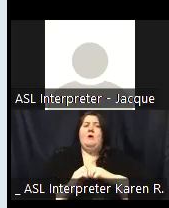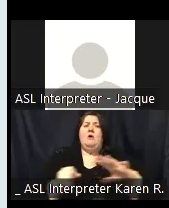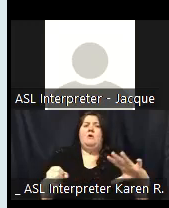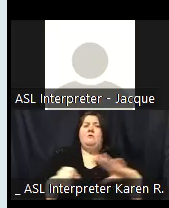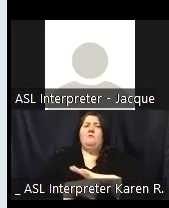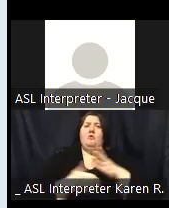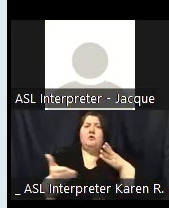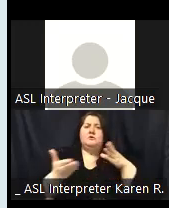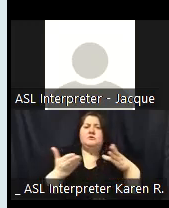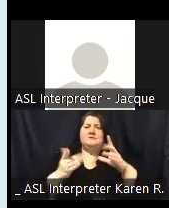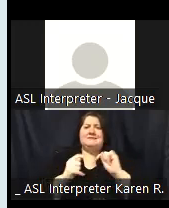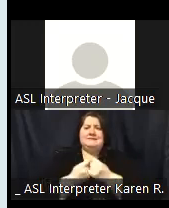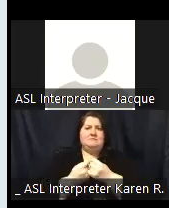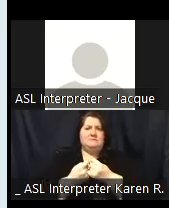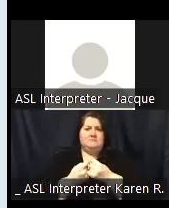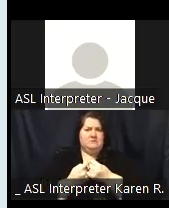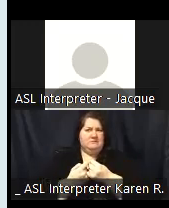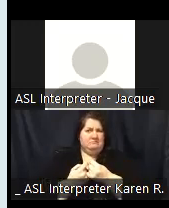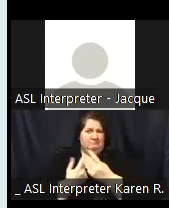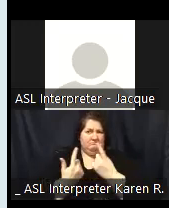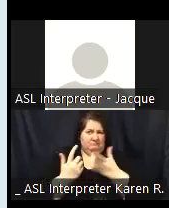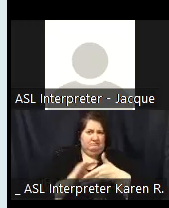service teams work?